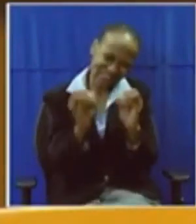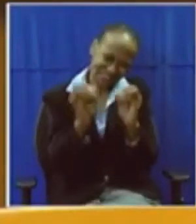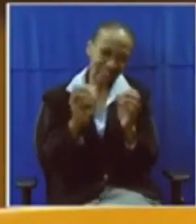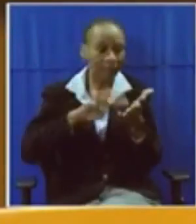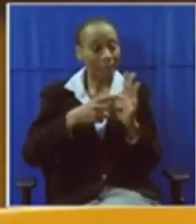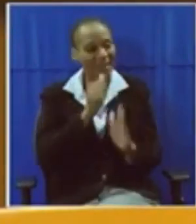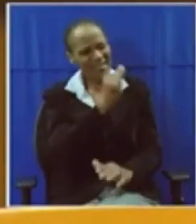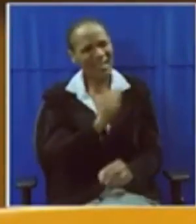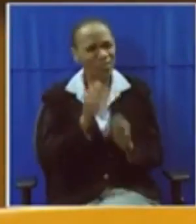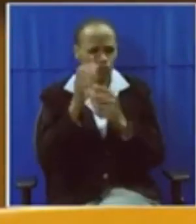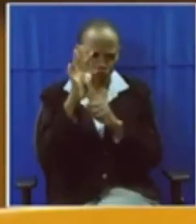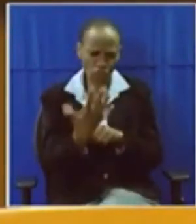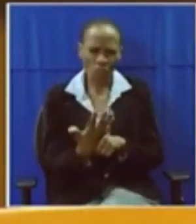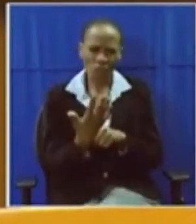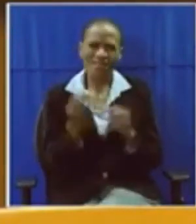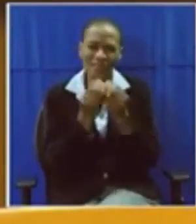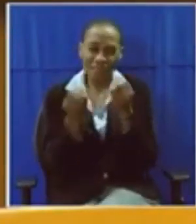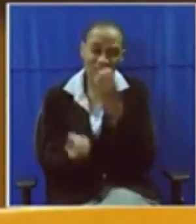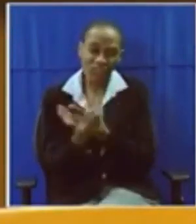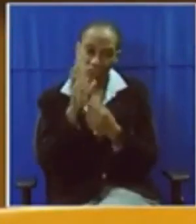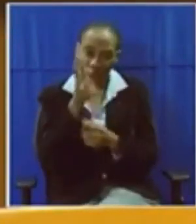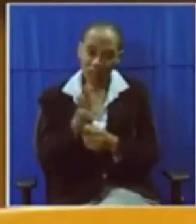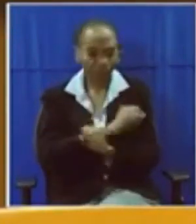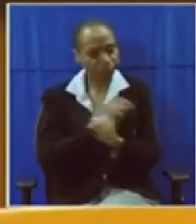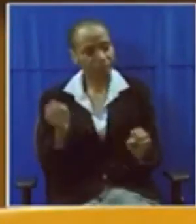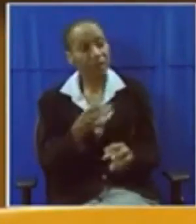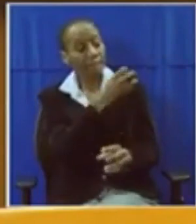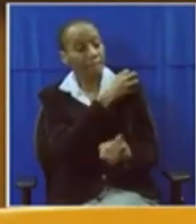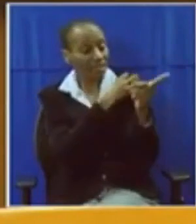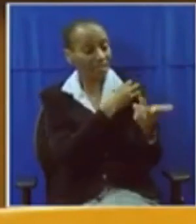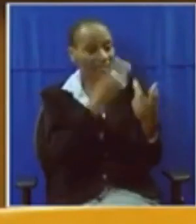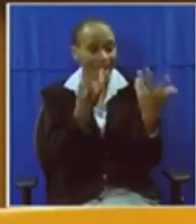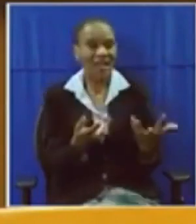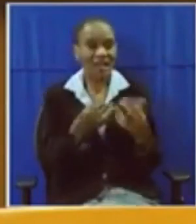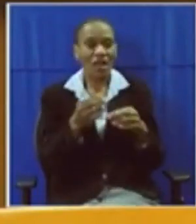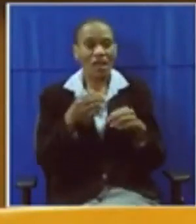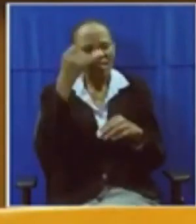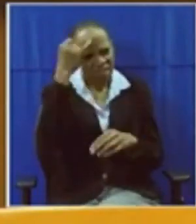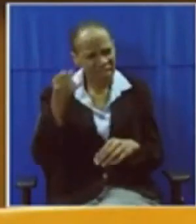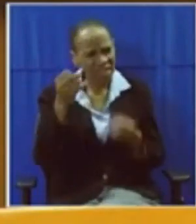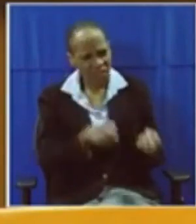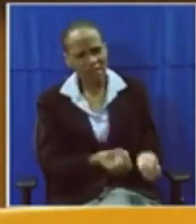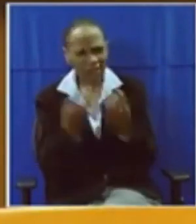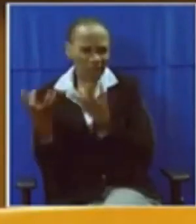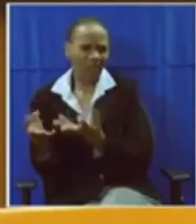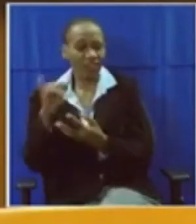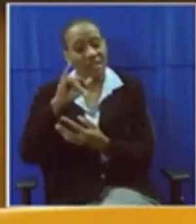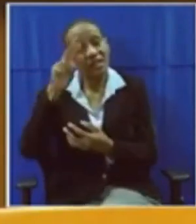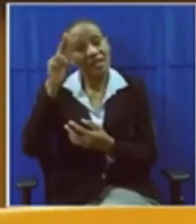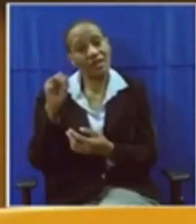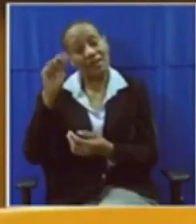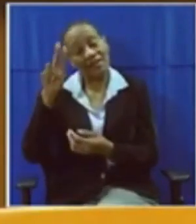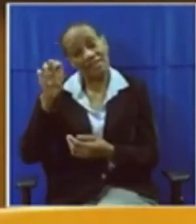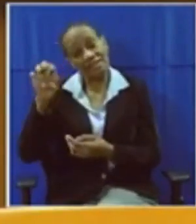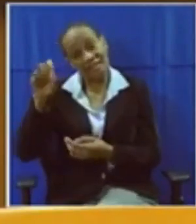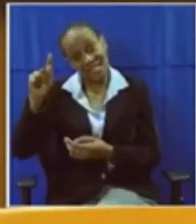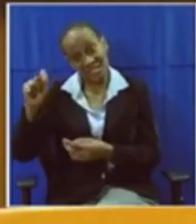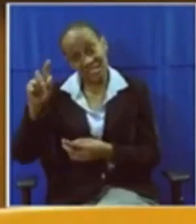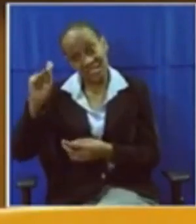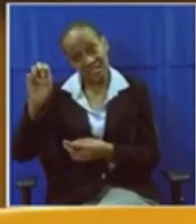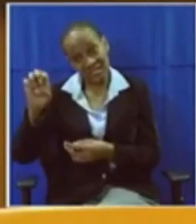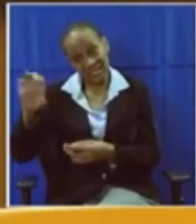that he unveiled today. Mr. Gordhan outsourced his thinking to Investec because everything in that